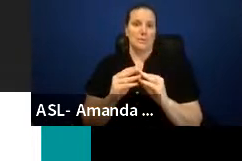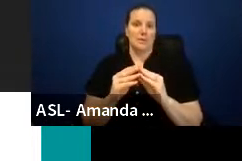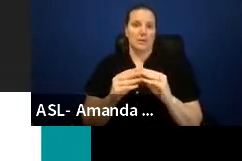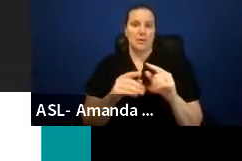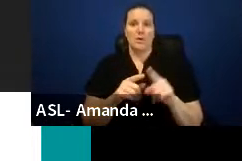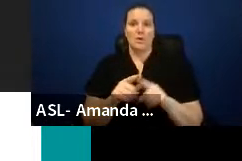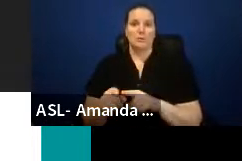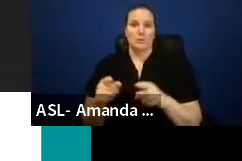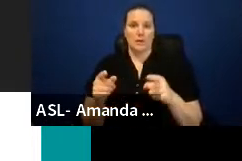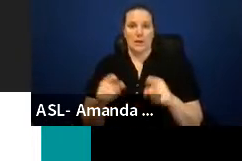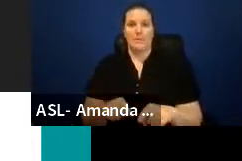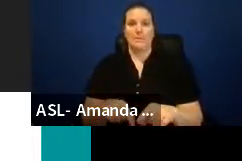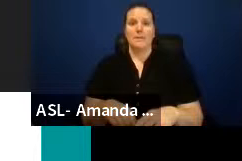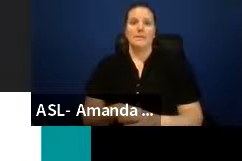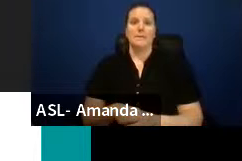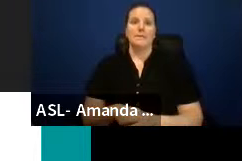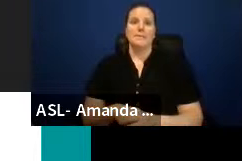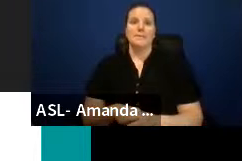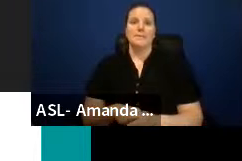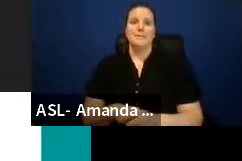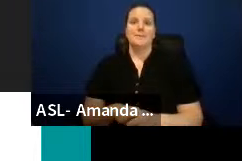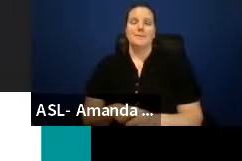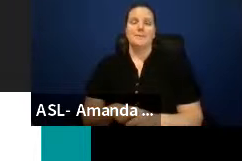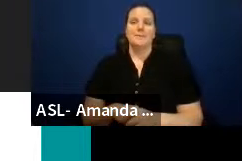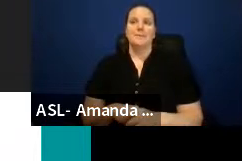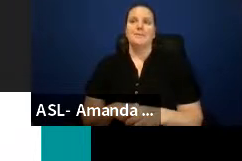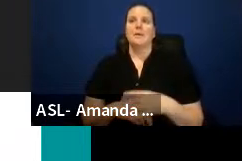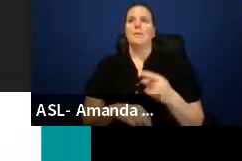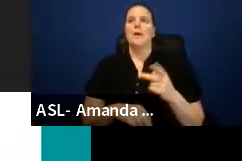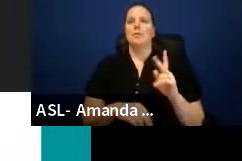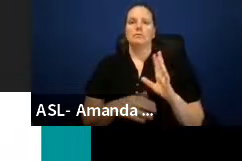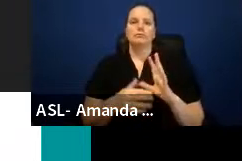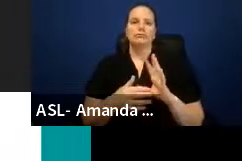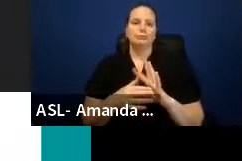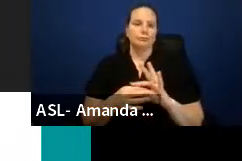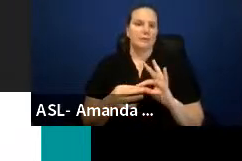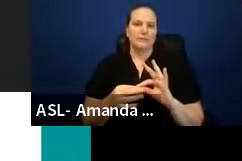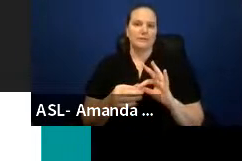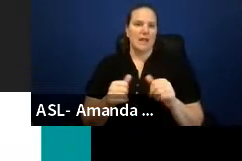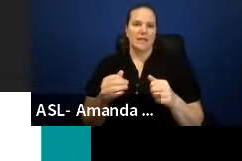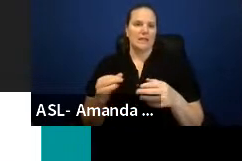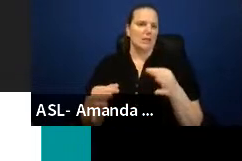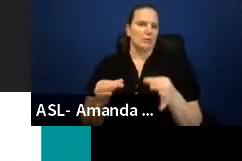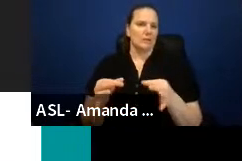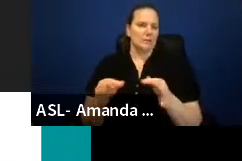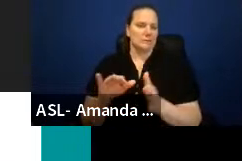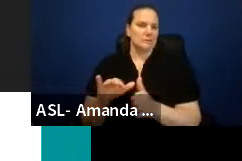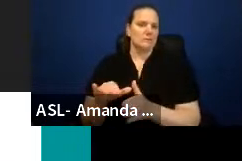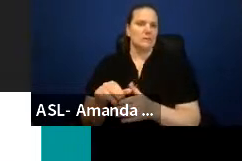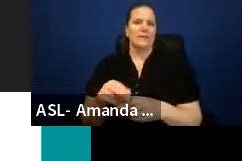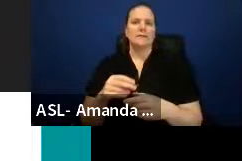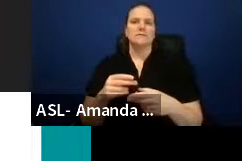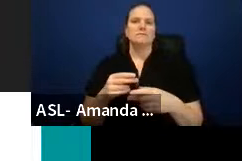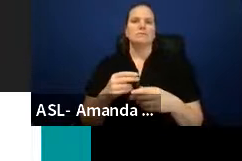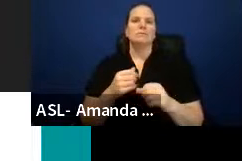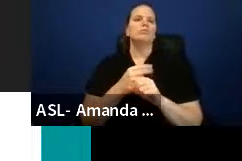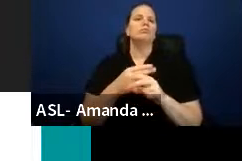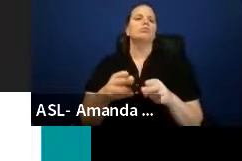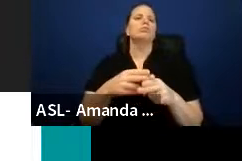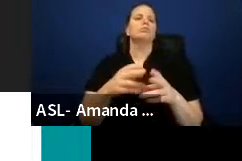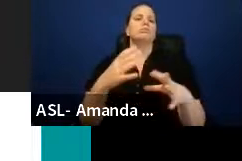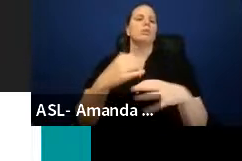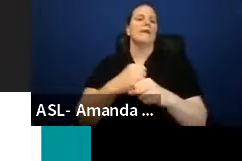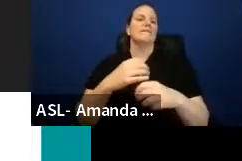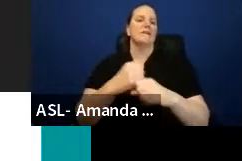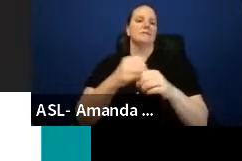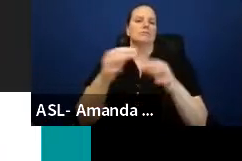also happen. These are public briefings, not public hearings. So these virtual briefings will happen